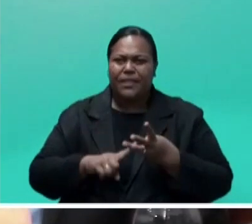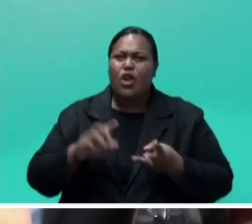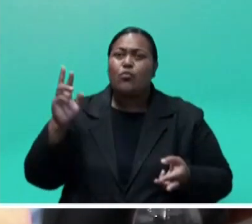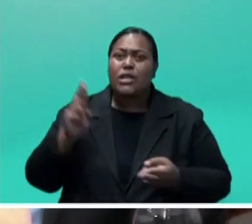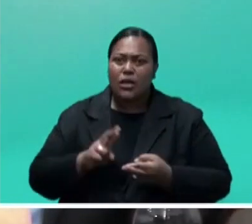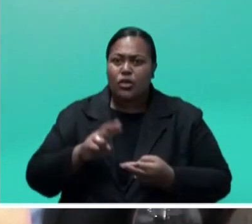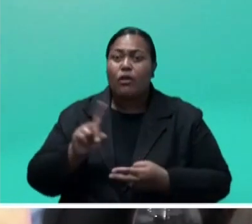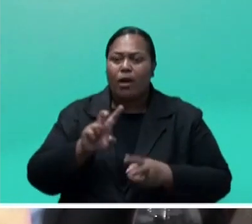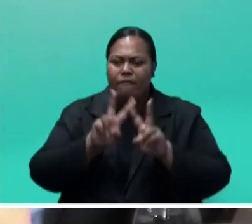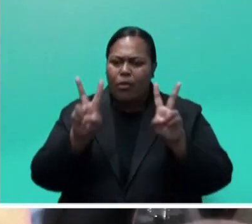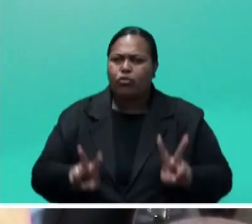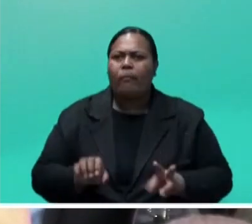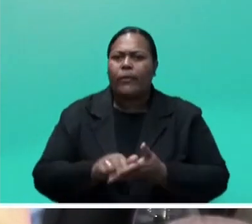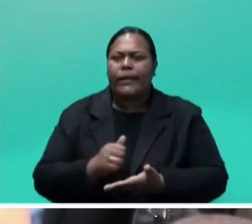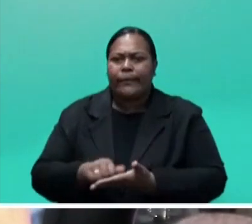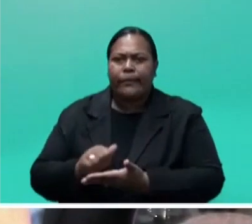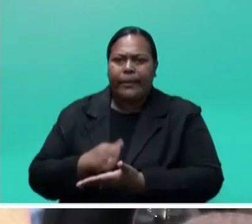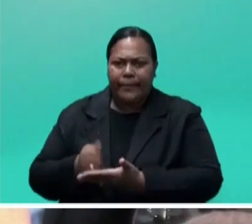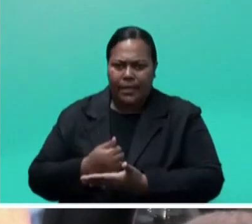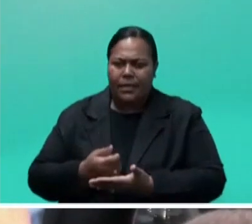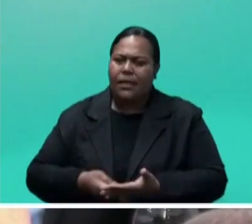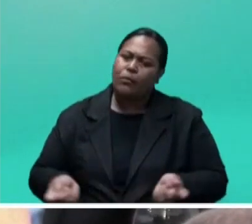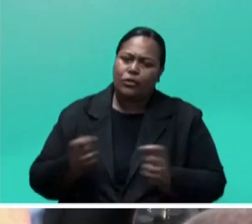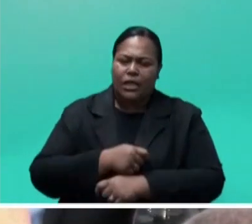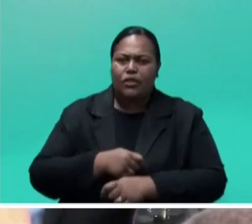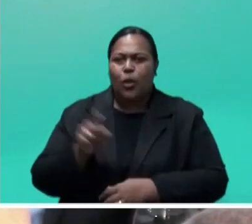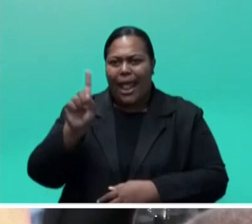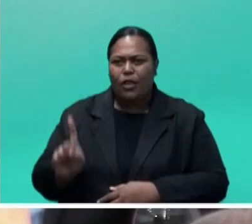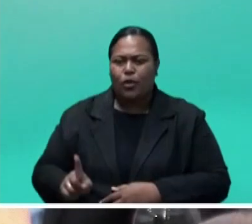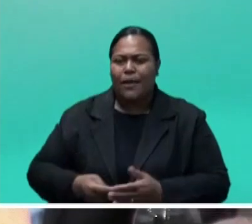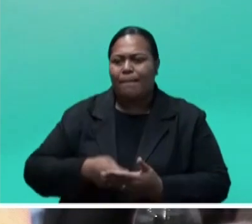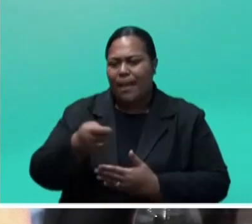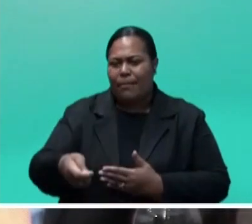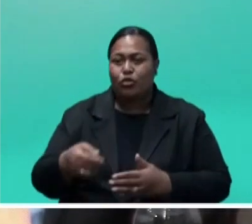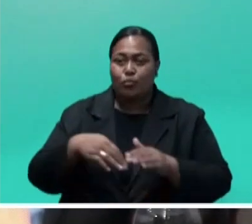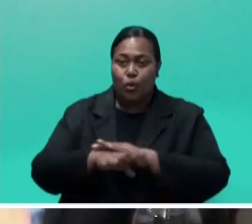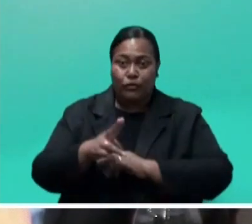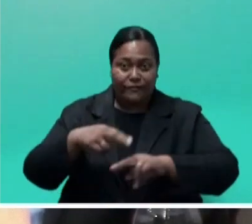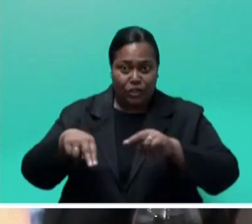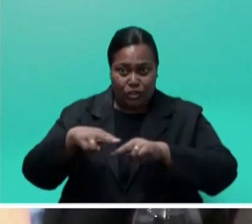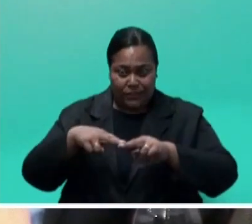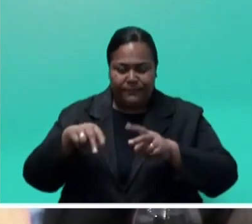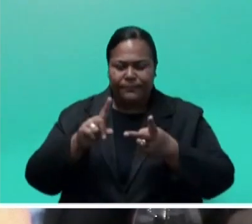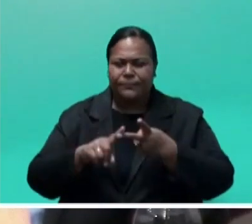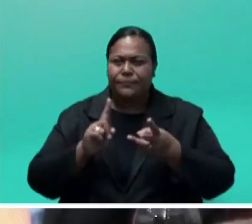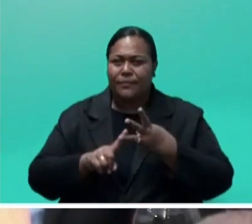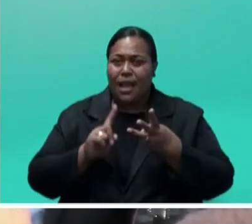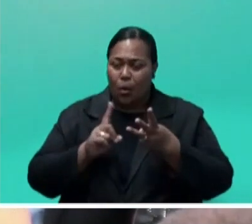and transition to electronic payments with Post Fiji. 4, there was also a review of the standard